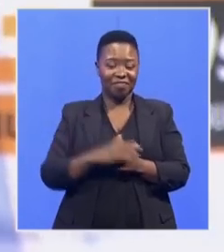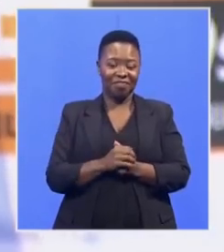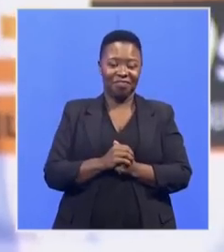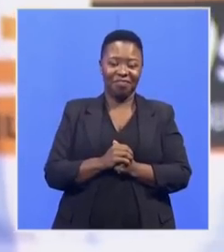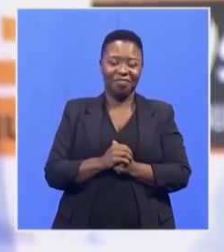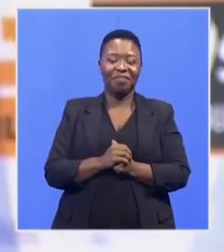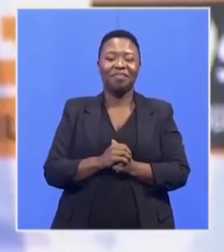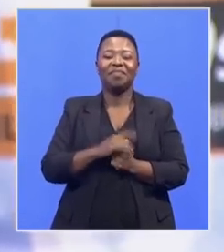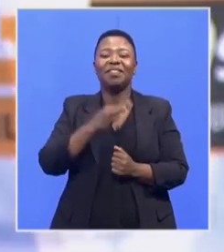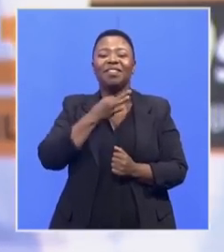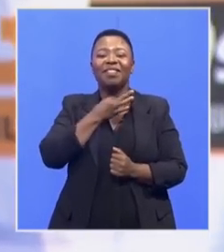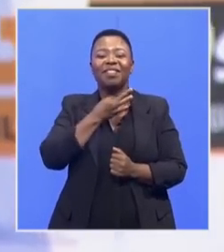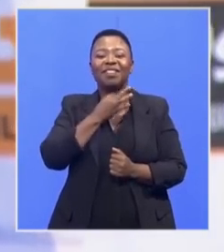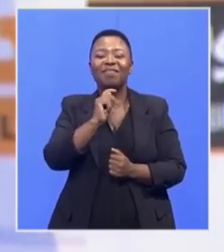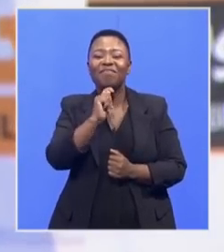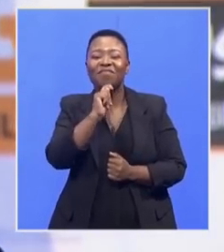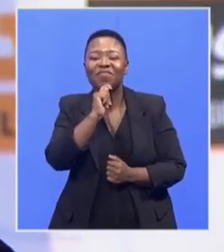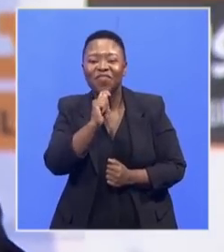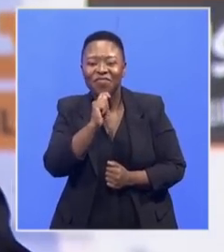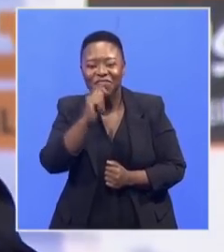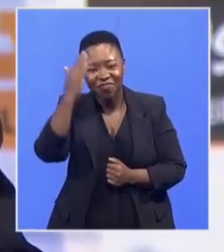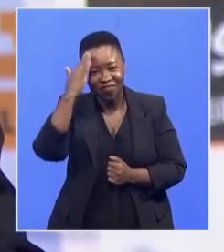Good morning.